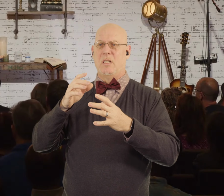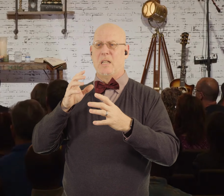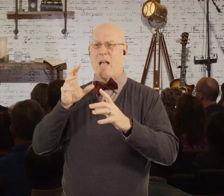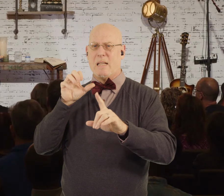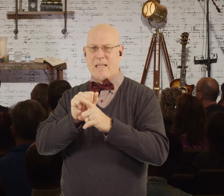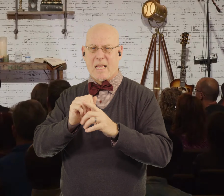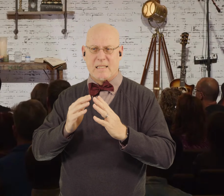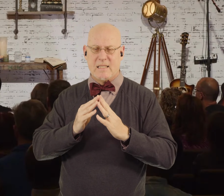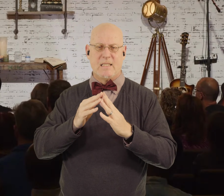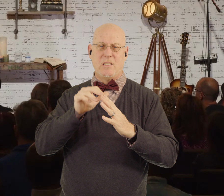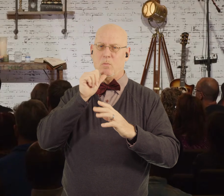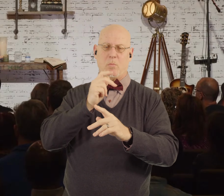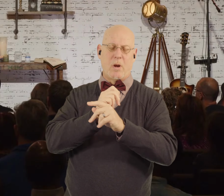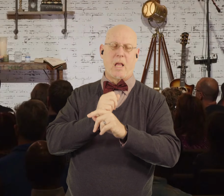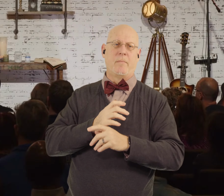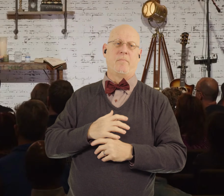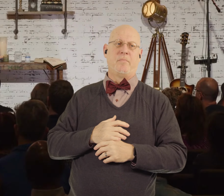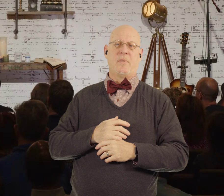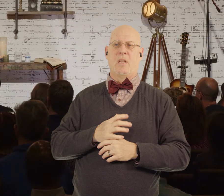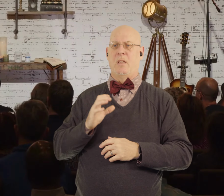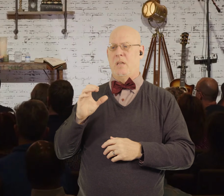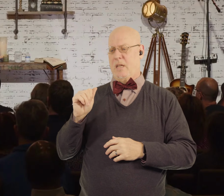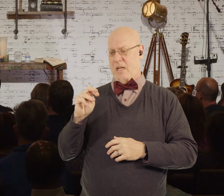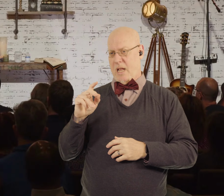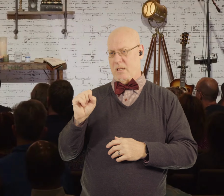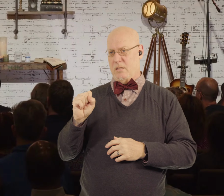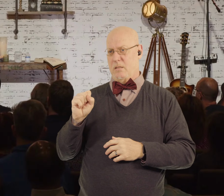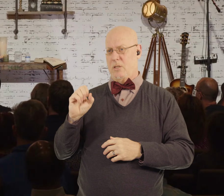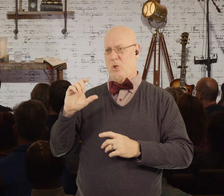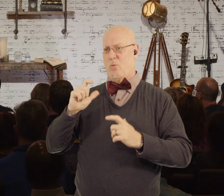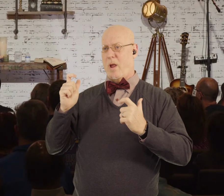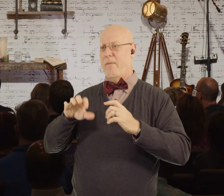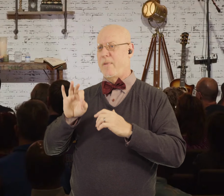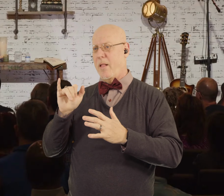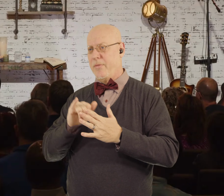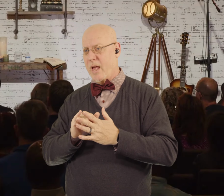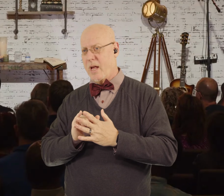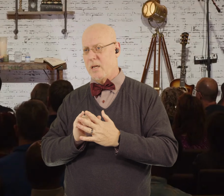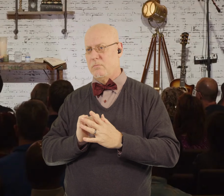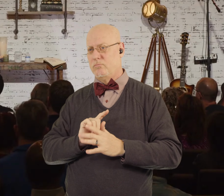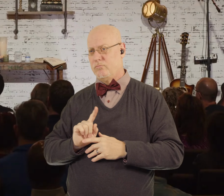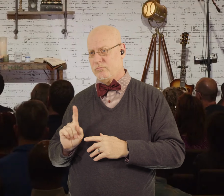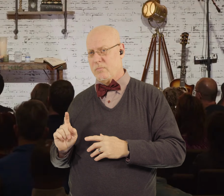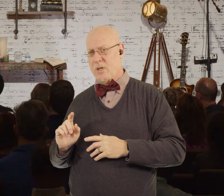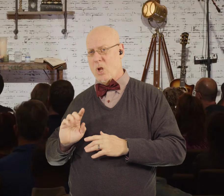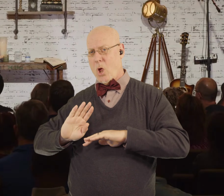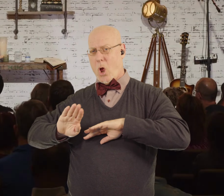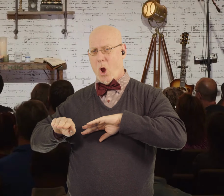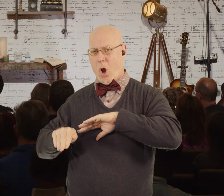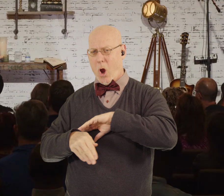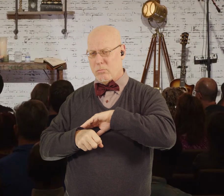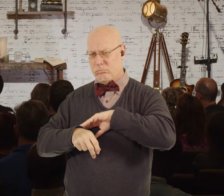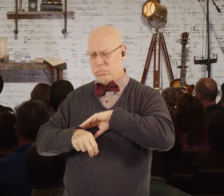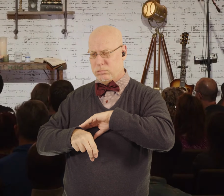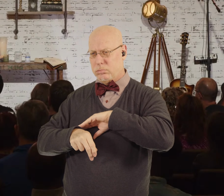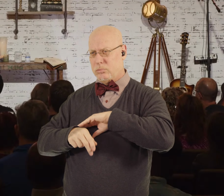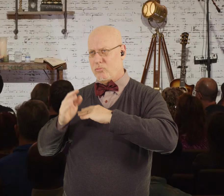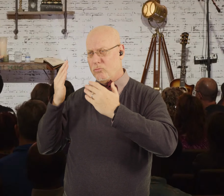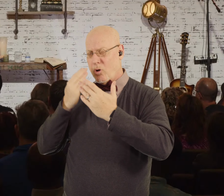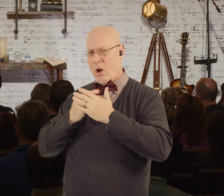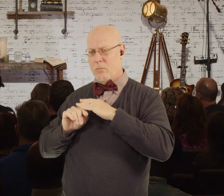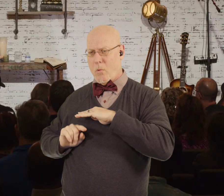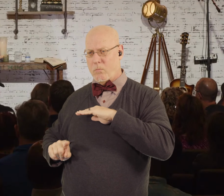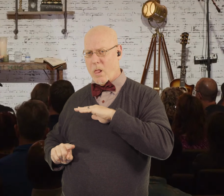their way through this to attack the city. And so the soldiers of Antiochus the Great found this. And in the dead of